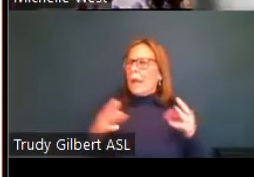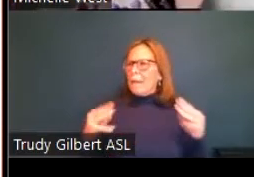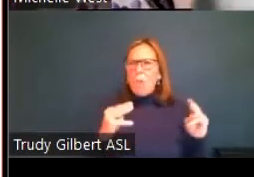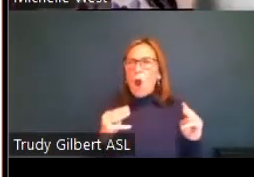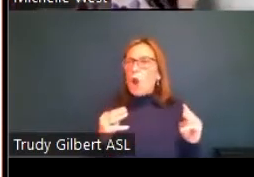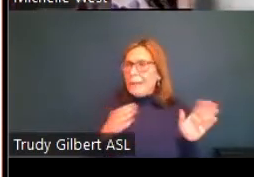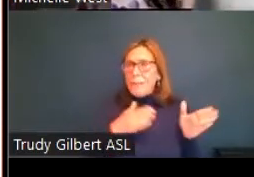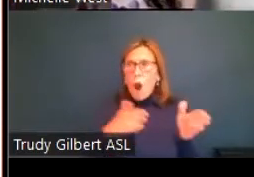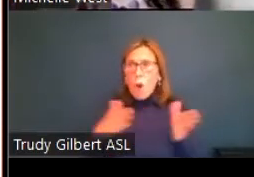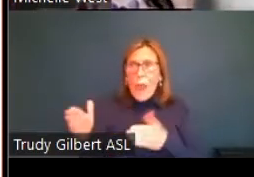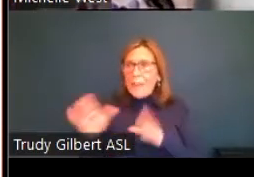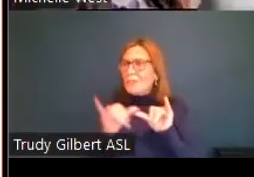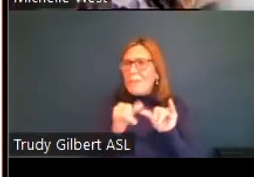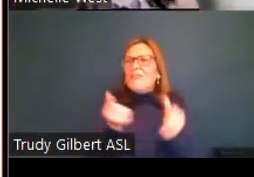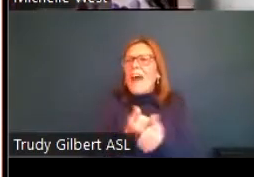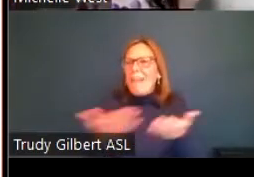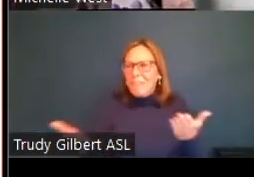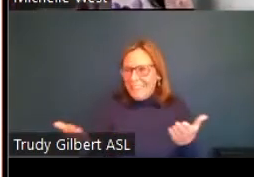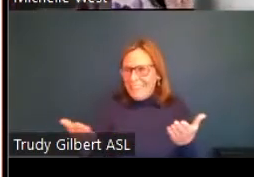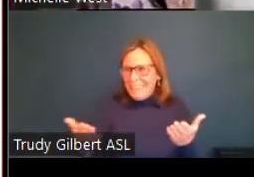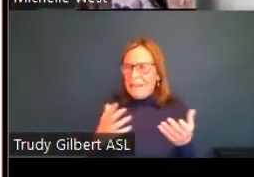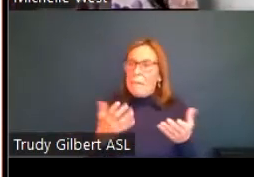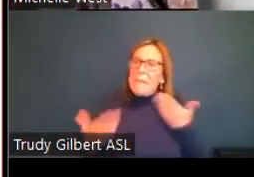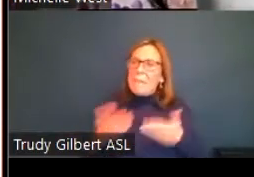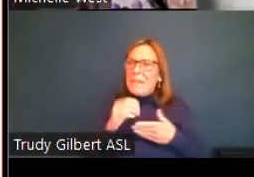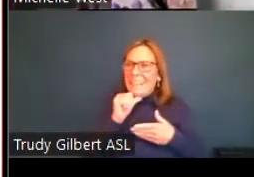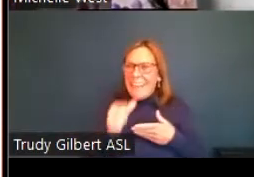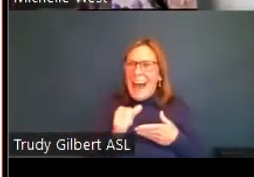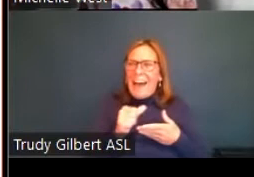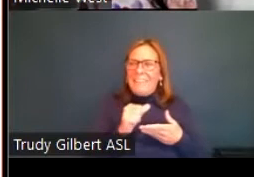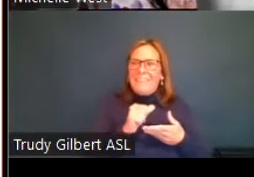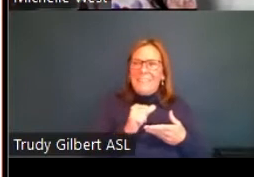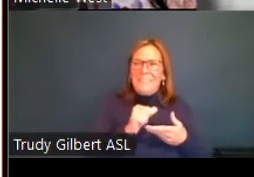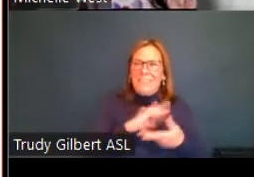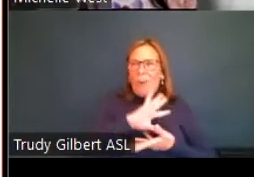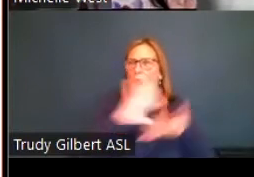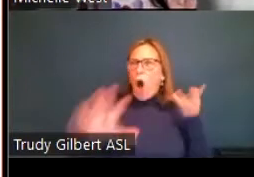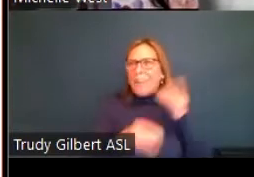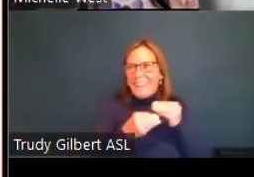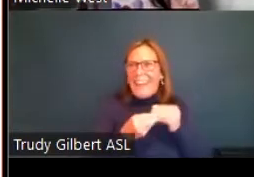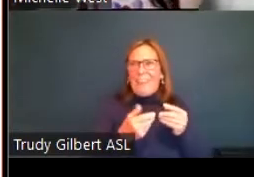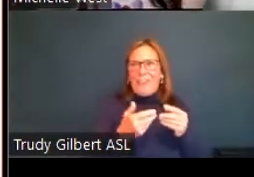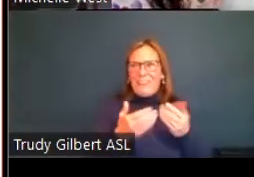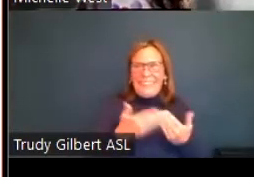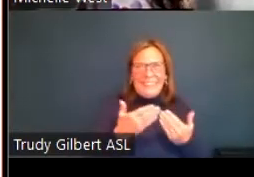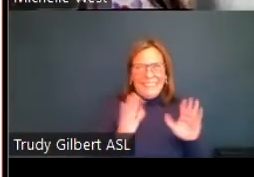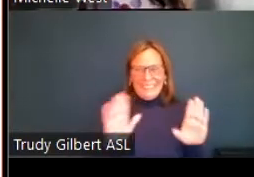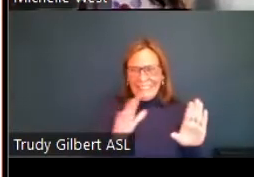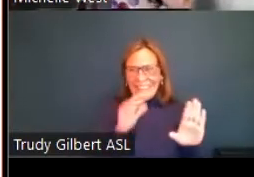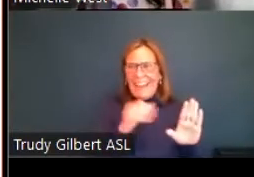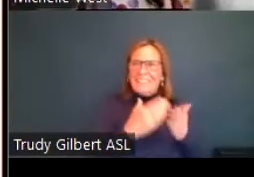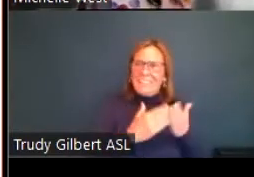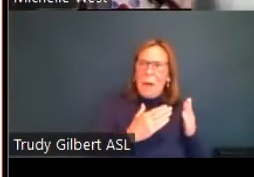everything, though it may not be all inclusive. Some things are harder to measure than others. And then what's the best type of